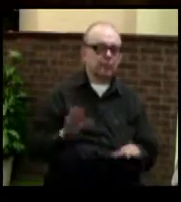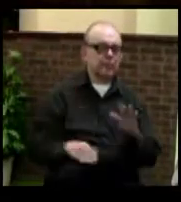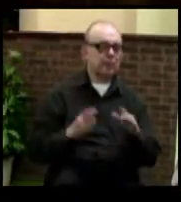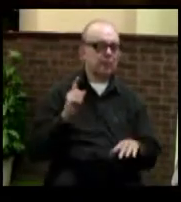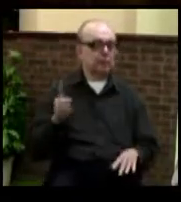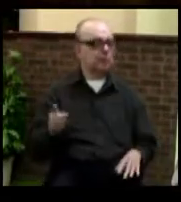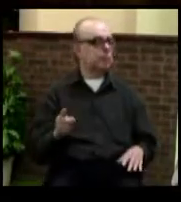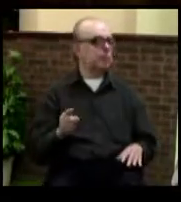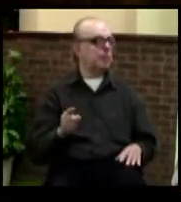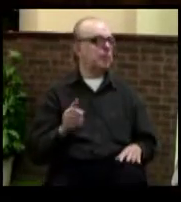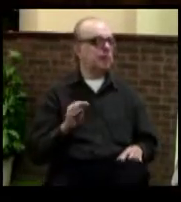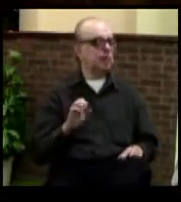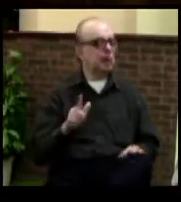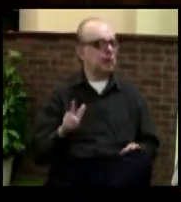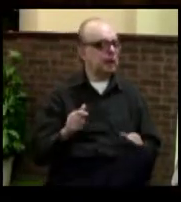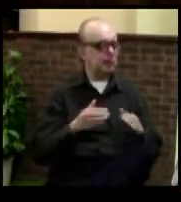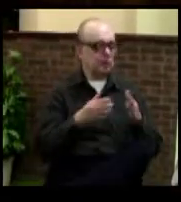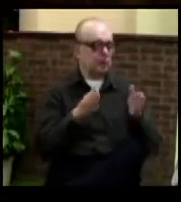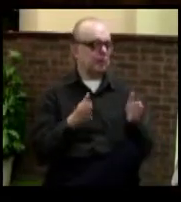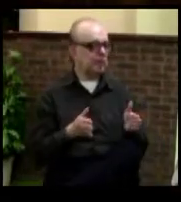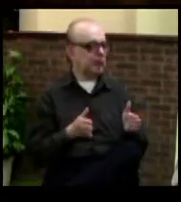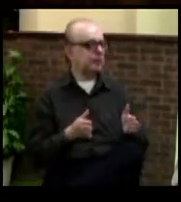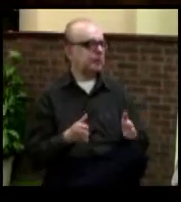You walk out to the mailbox